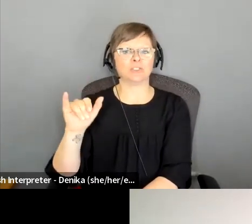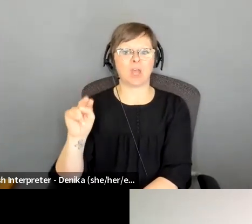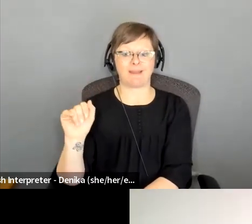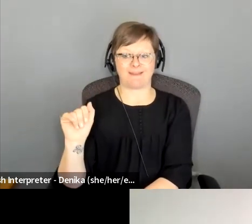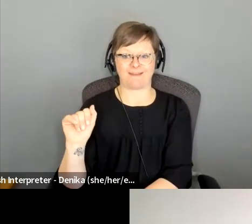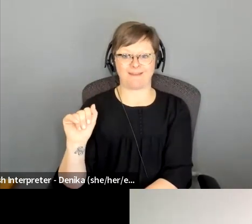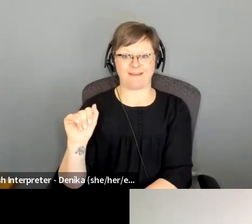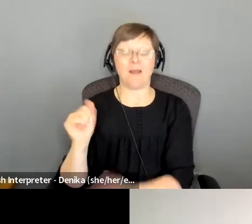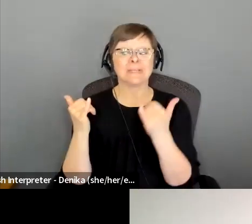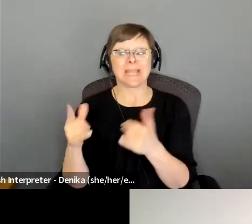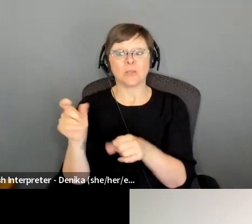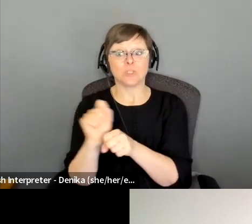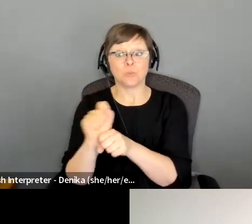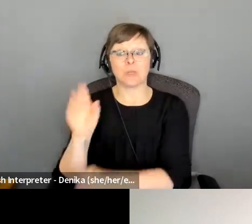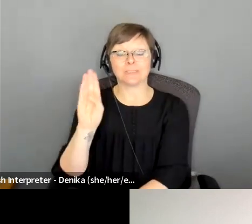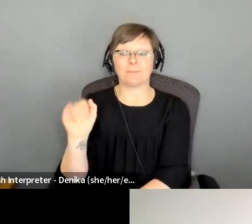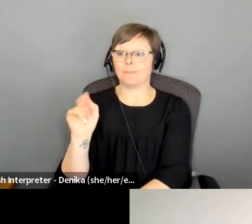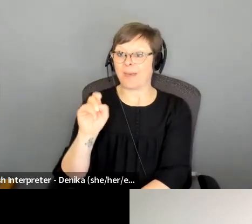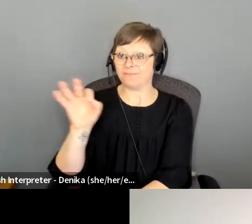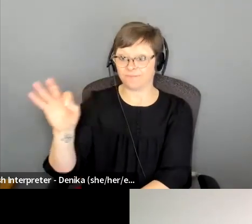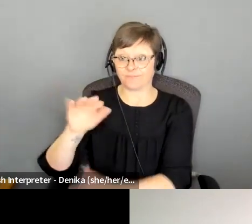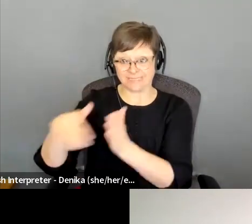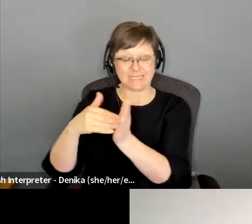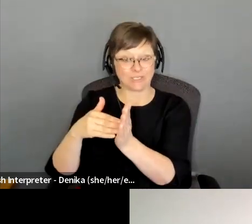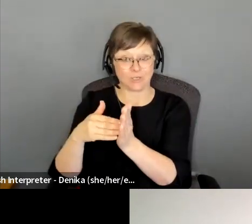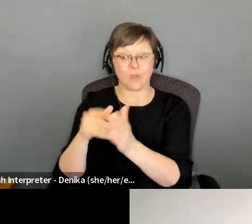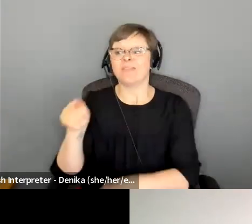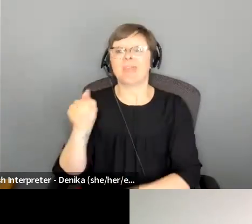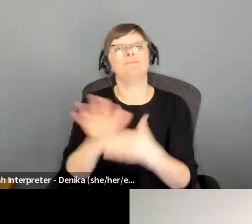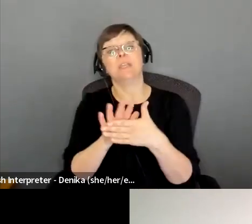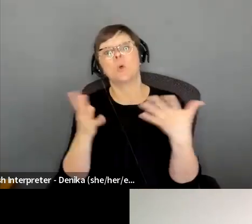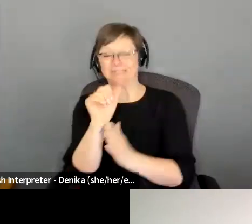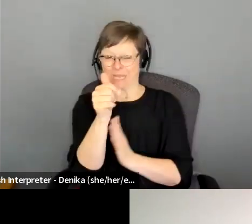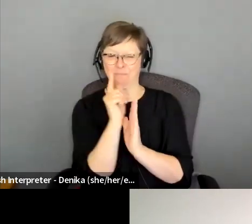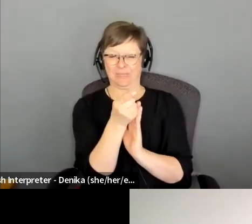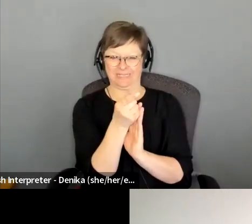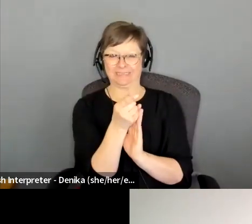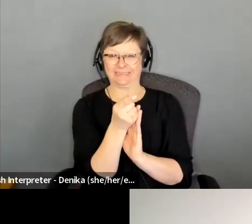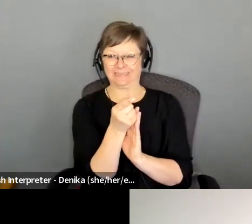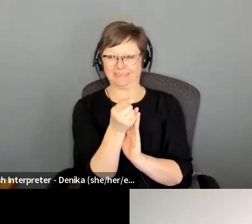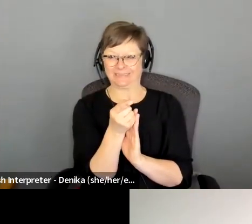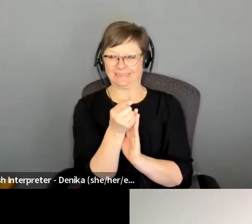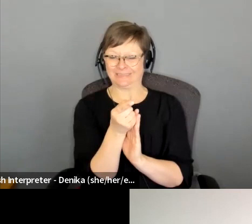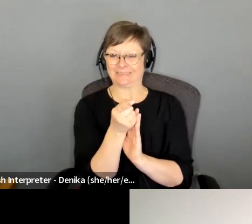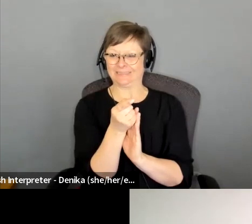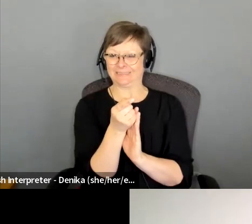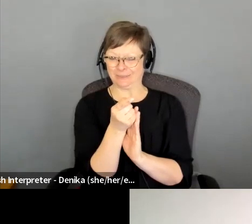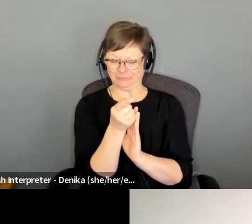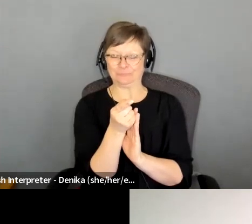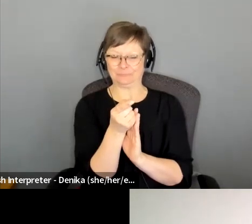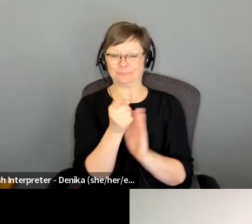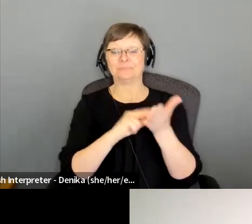she currently works at Bounce Center. And this is a 10-minute video that she is free to access that